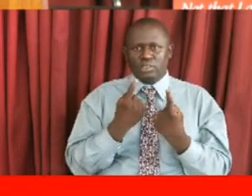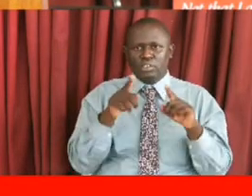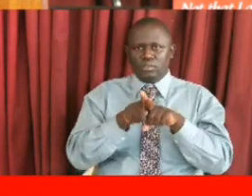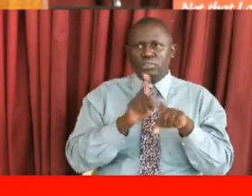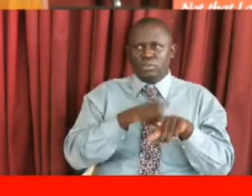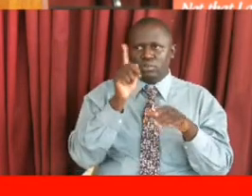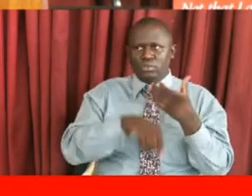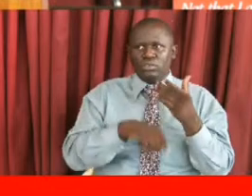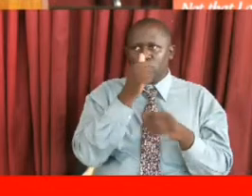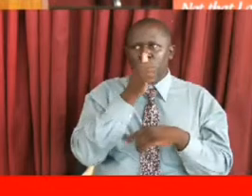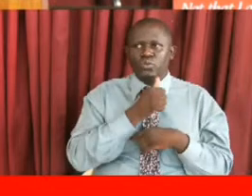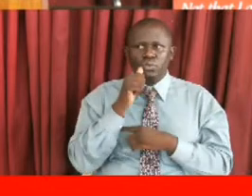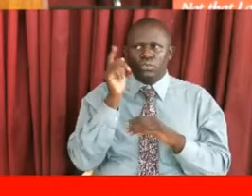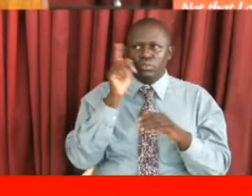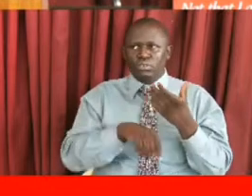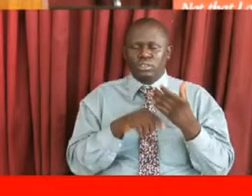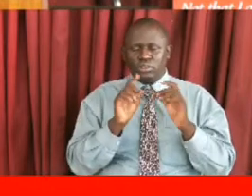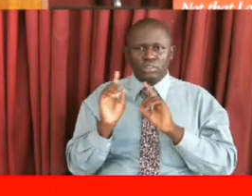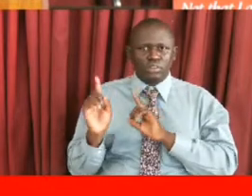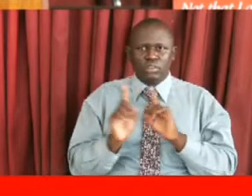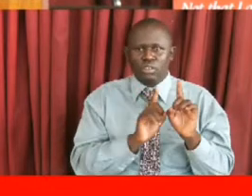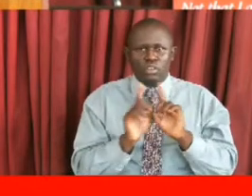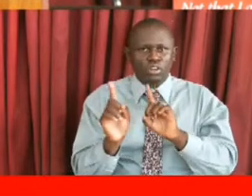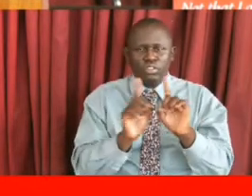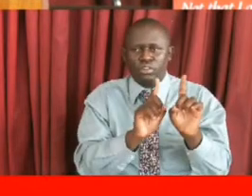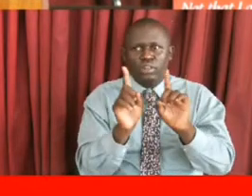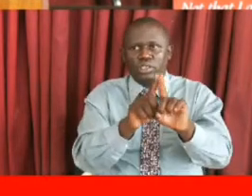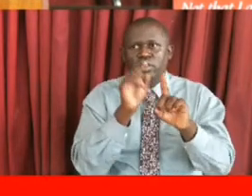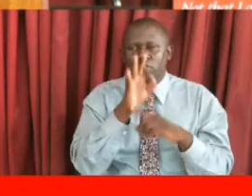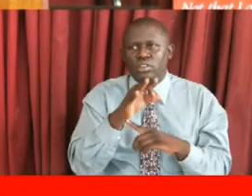if there is anything that is nailing you to this